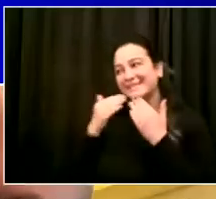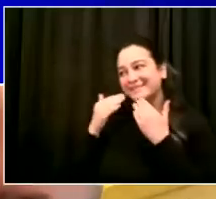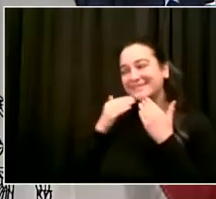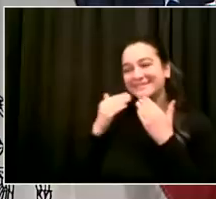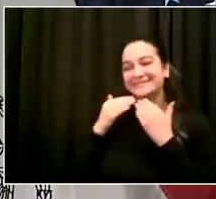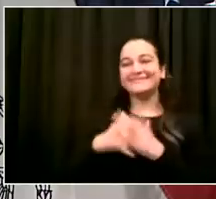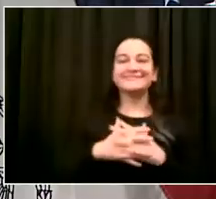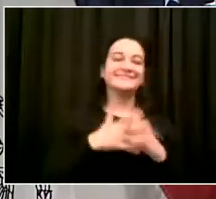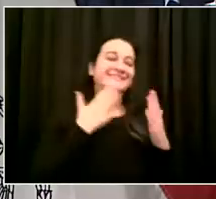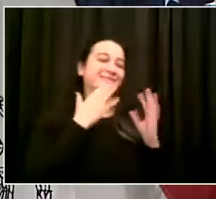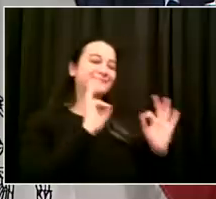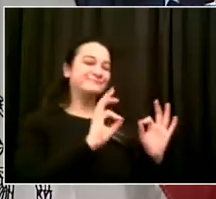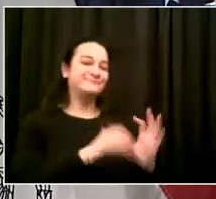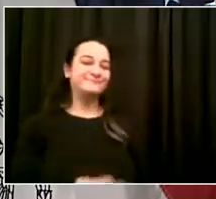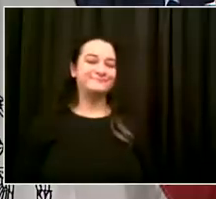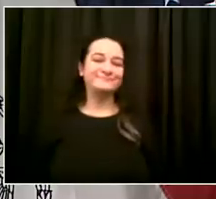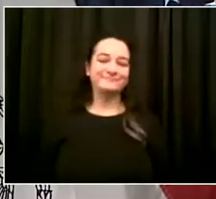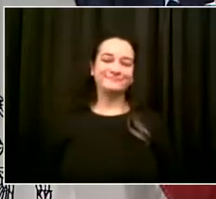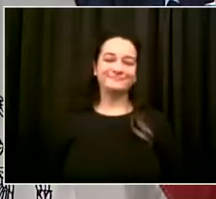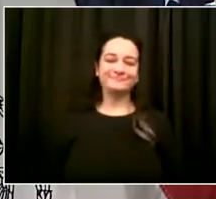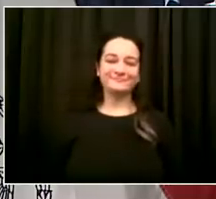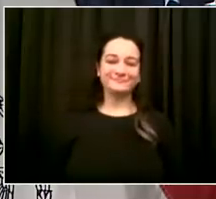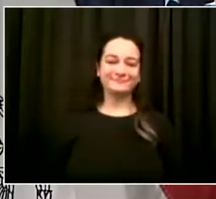care. Good talking. See ya.